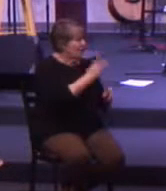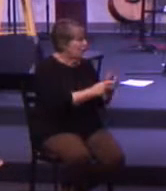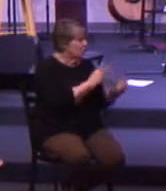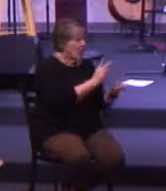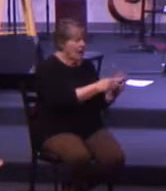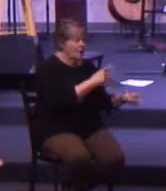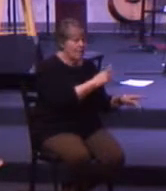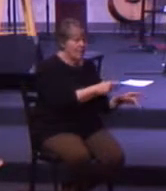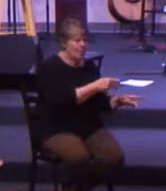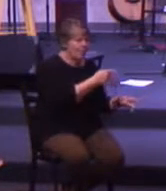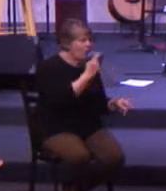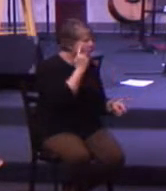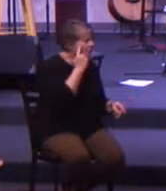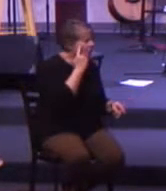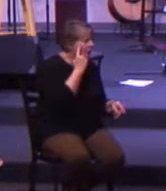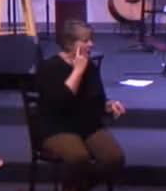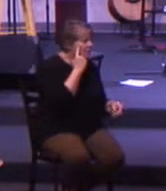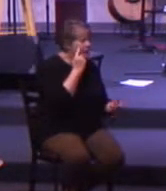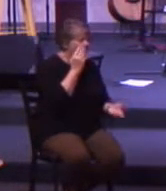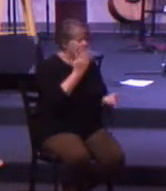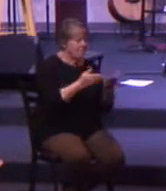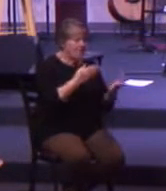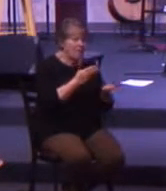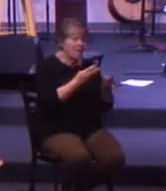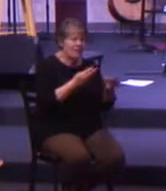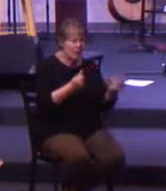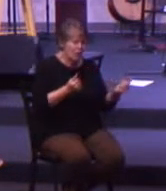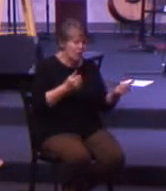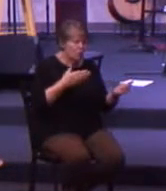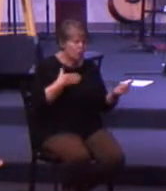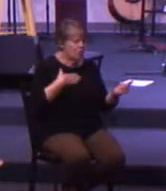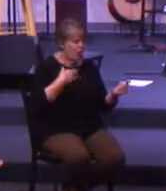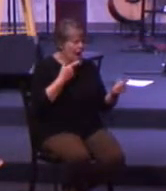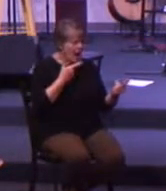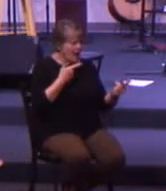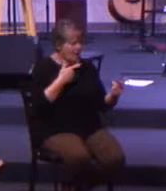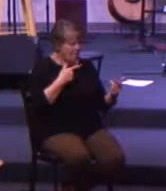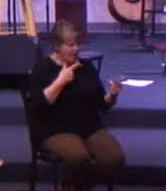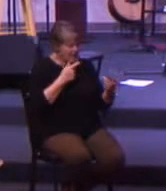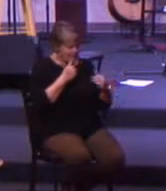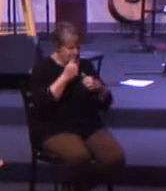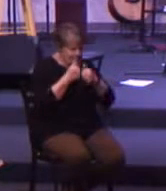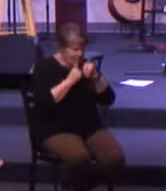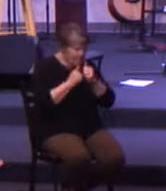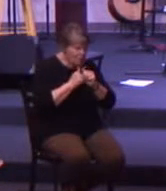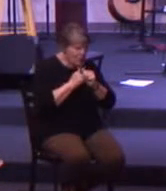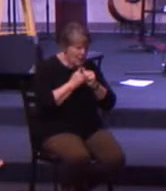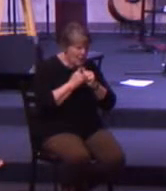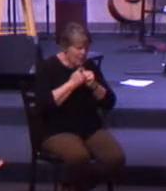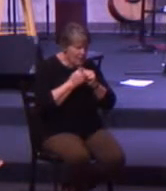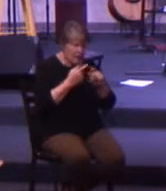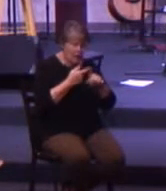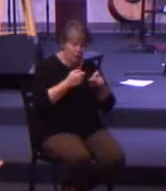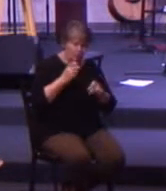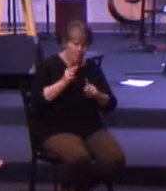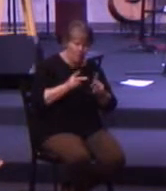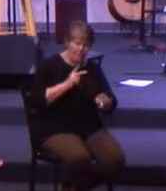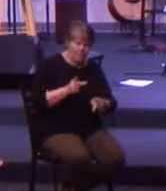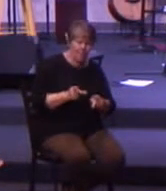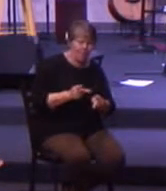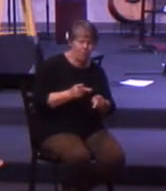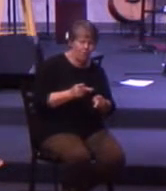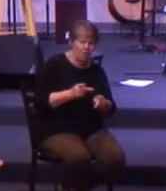suffering is found at the very hand that's hurting me. And so Lisa got to be part of the group that said, no.